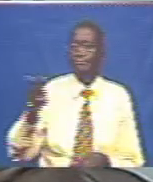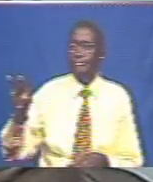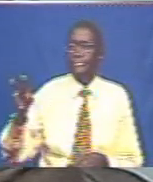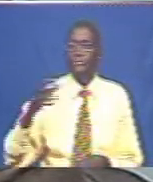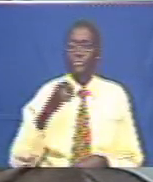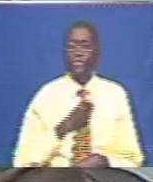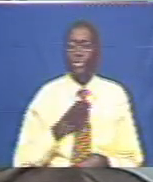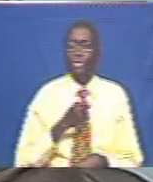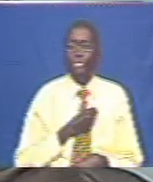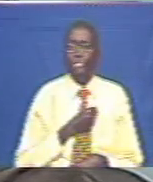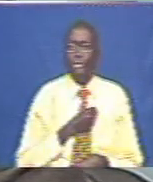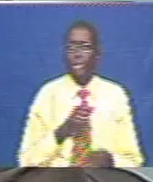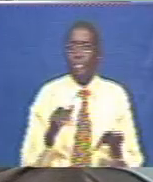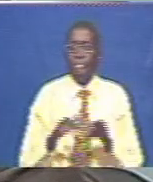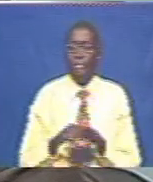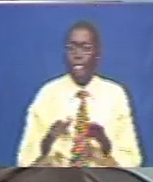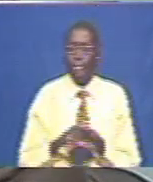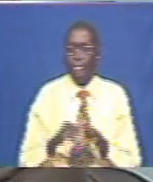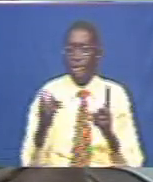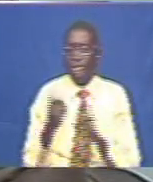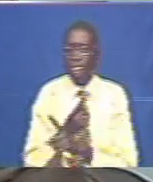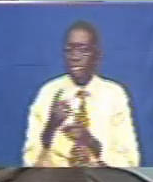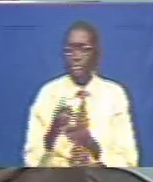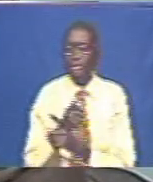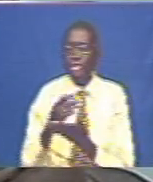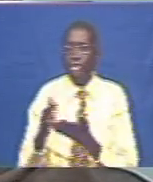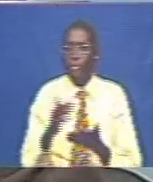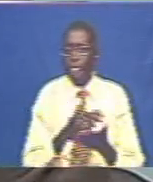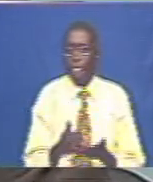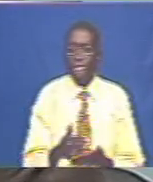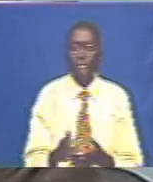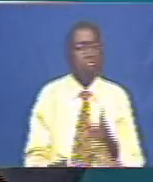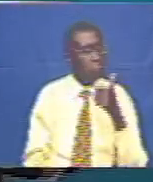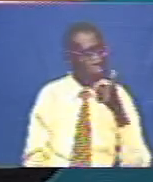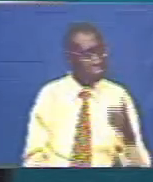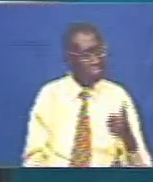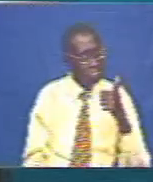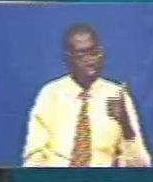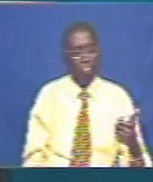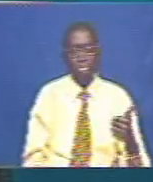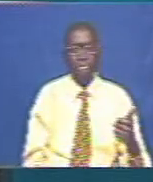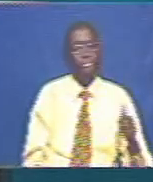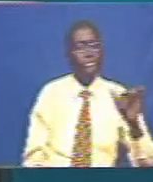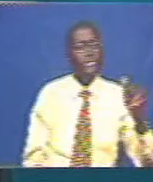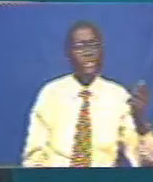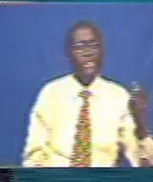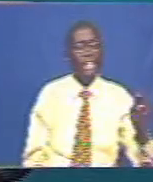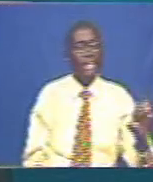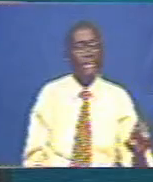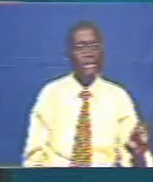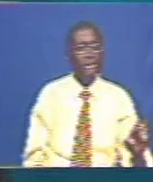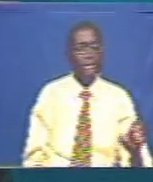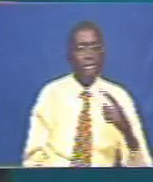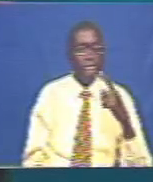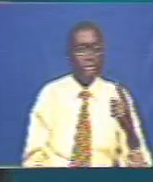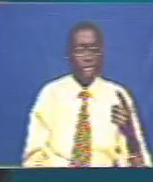owned by the members of our various cooperatives. Very well. Yeah. I want to come to you, Jane. You know, earlier on we were